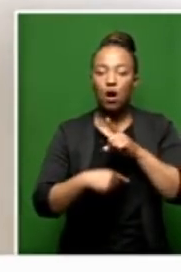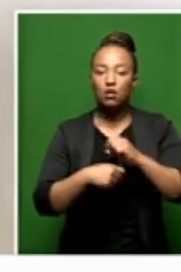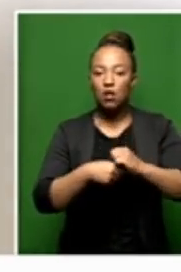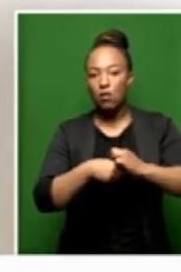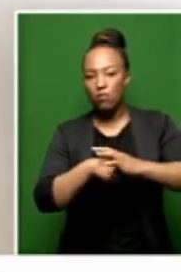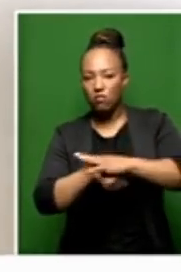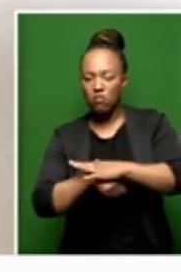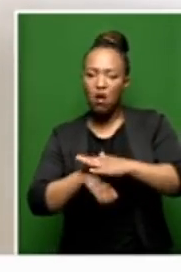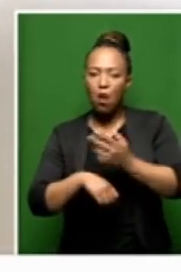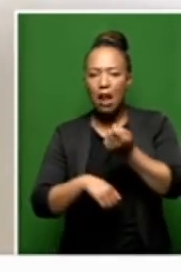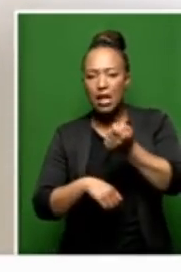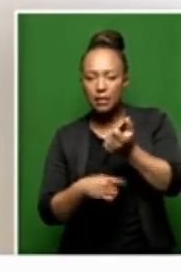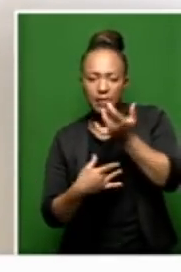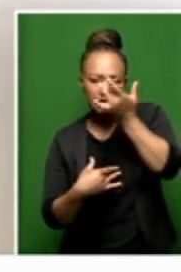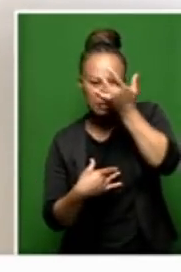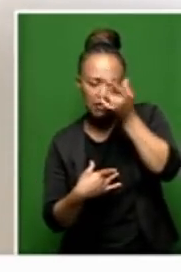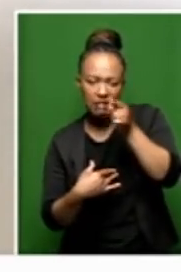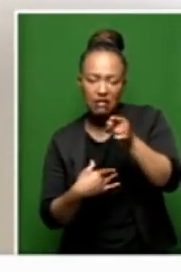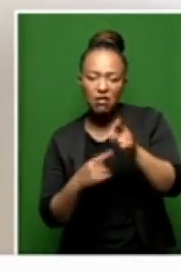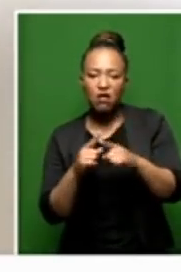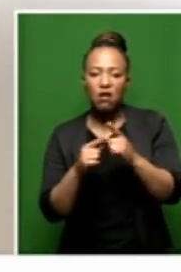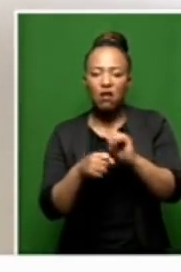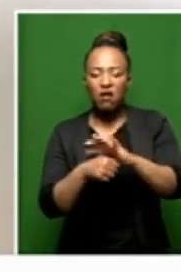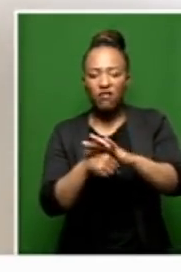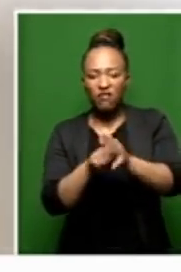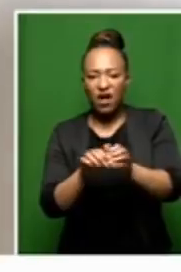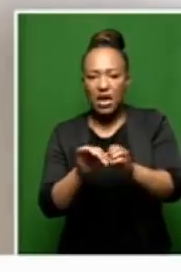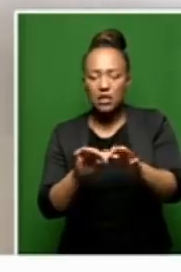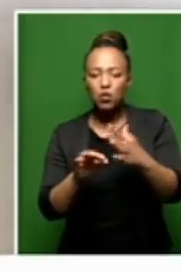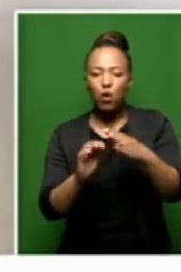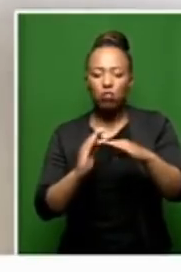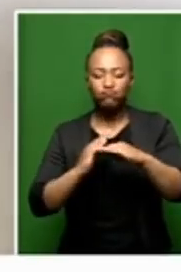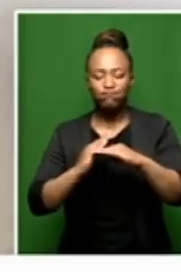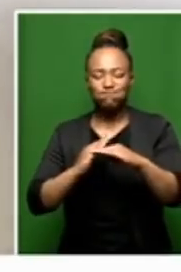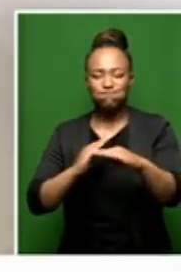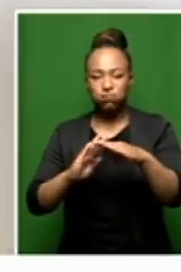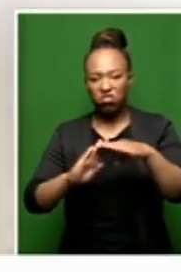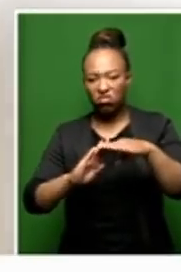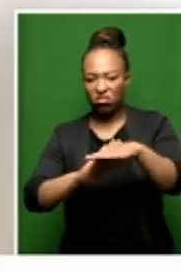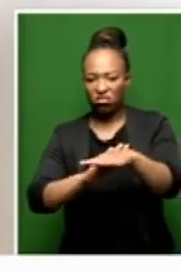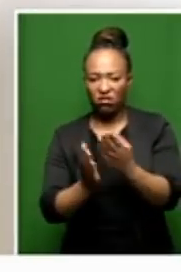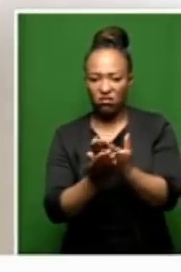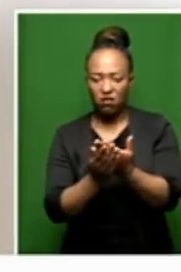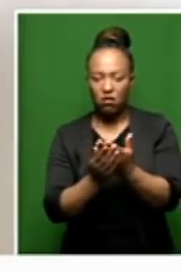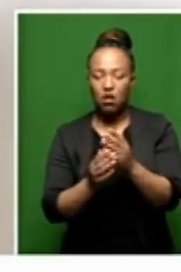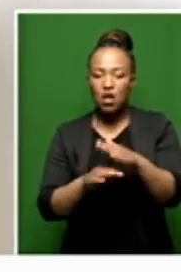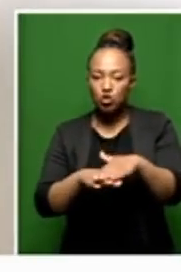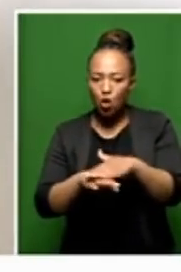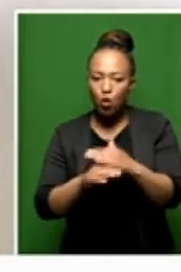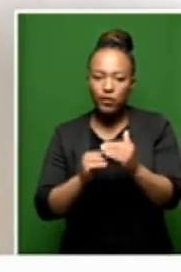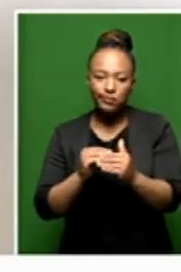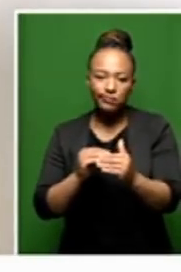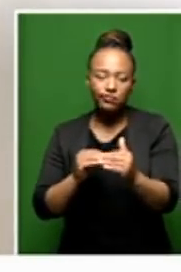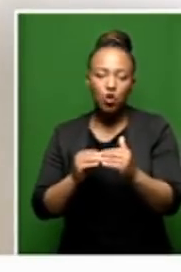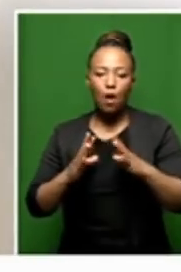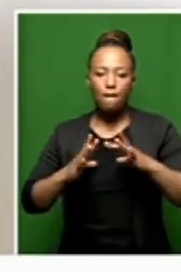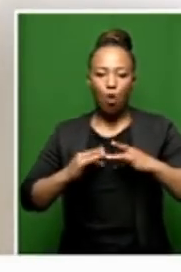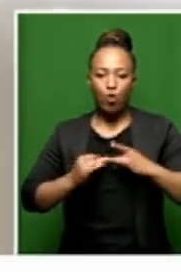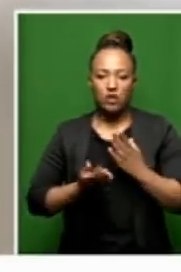more timid, more smaller, the virus will become more tamed down, and this is exactly where it will gradually move out of human